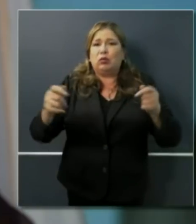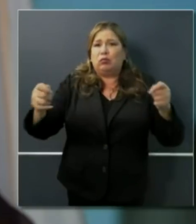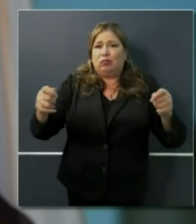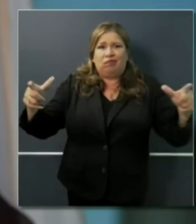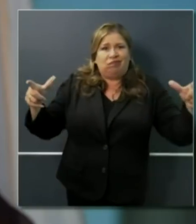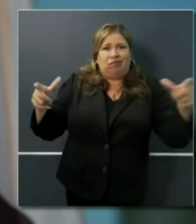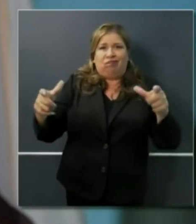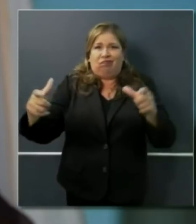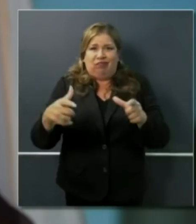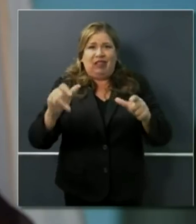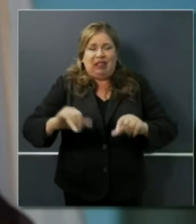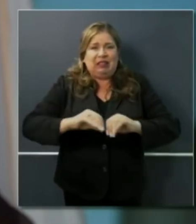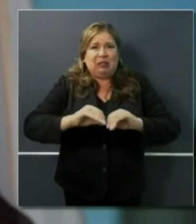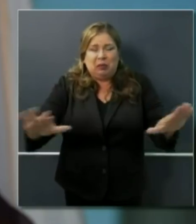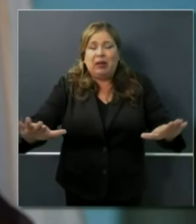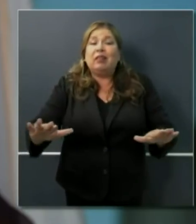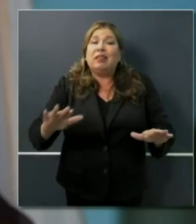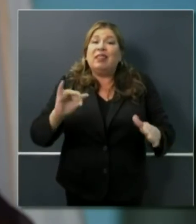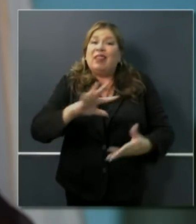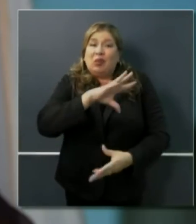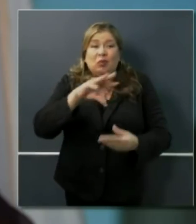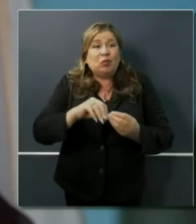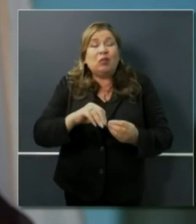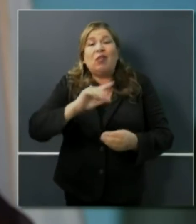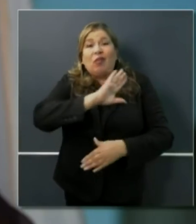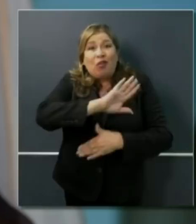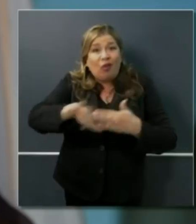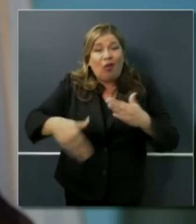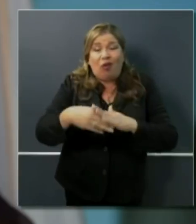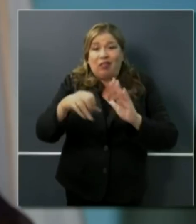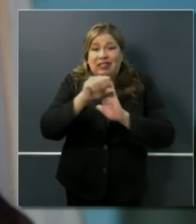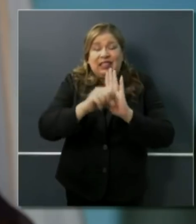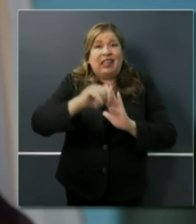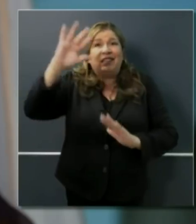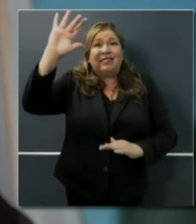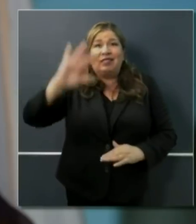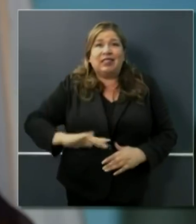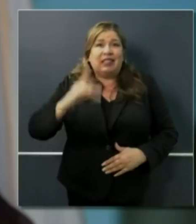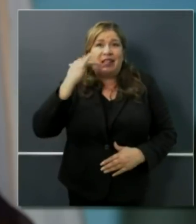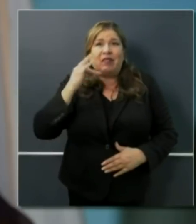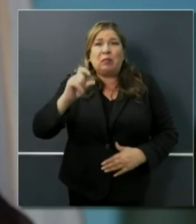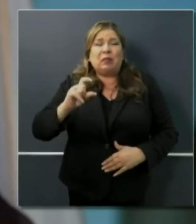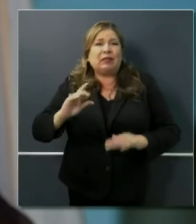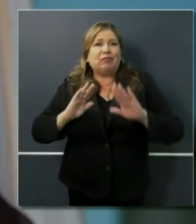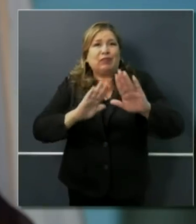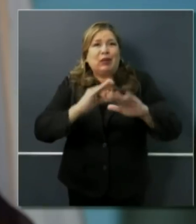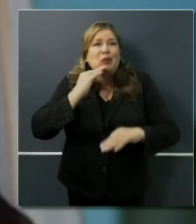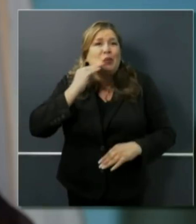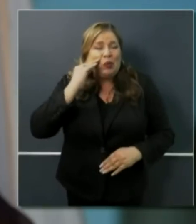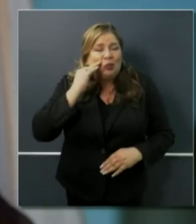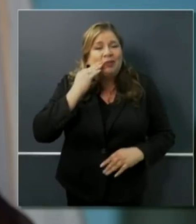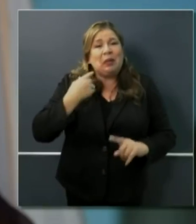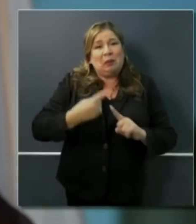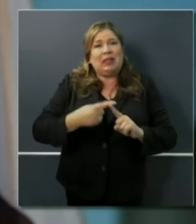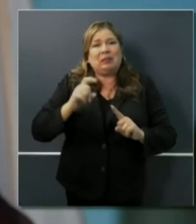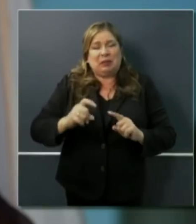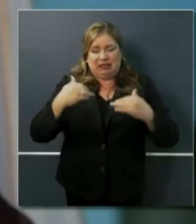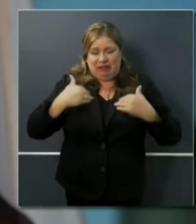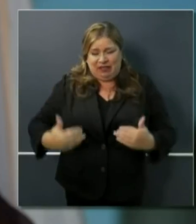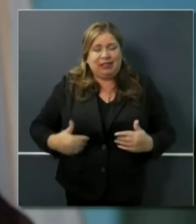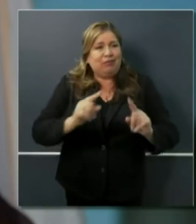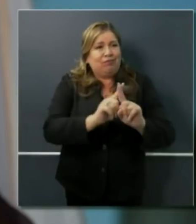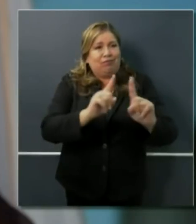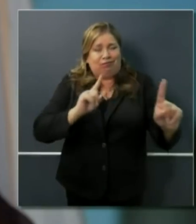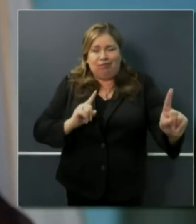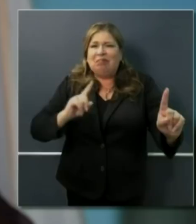a statewide stay-at-home order, and then the efforts to continue to practice physical distancing. We then started